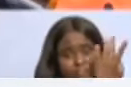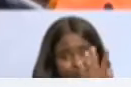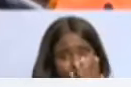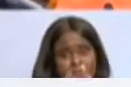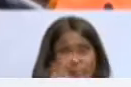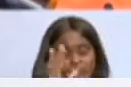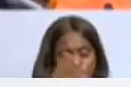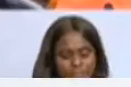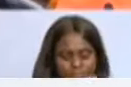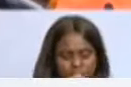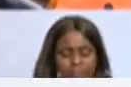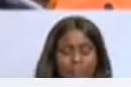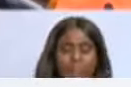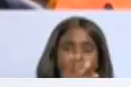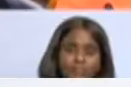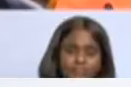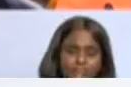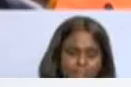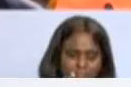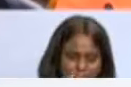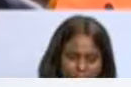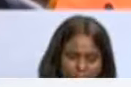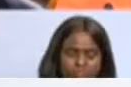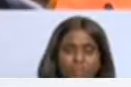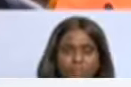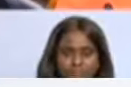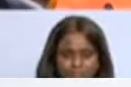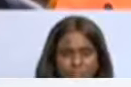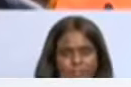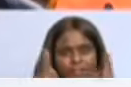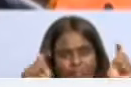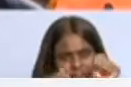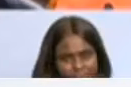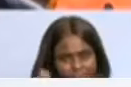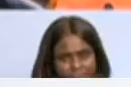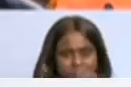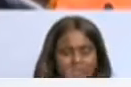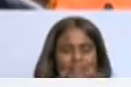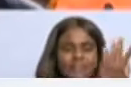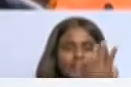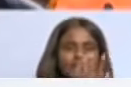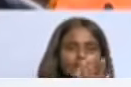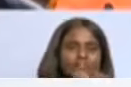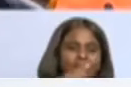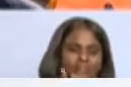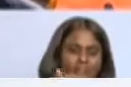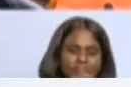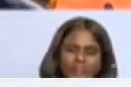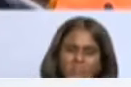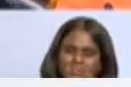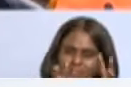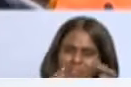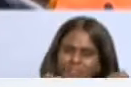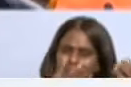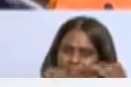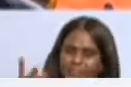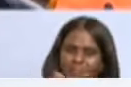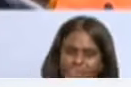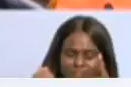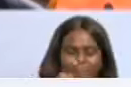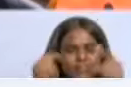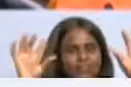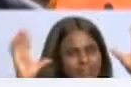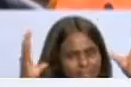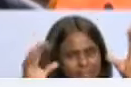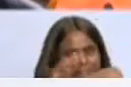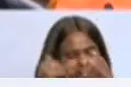wealth and job creation, tourism promotion activities are being scaled up. In this regard, a number of traditional ceremonies